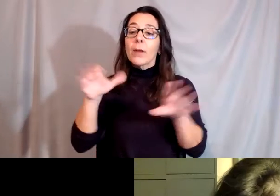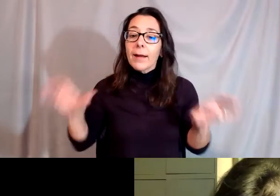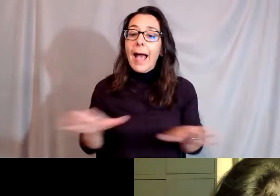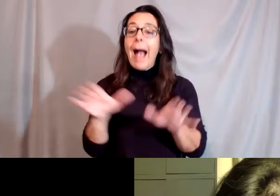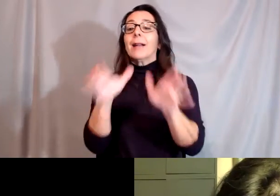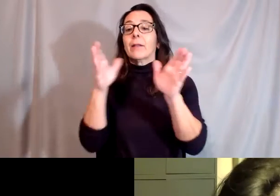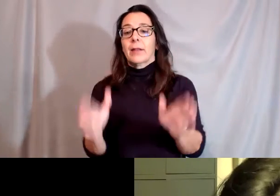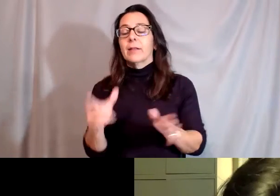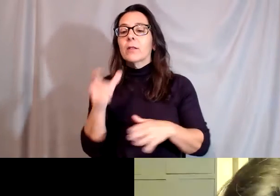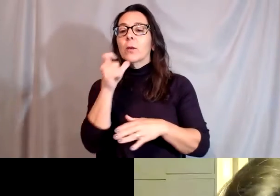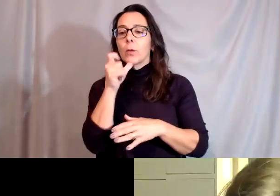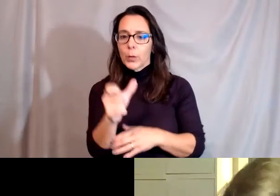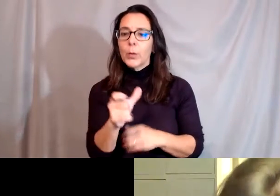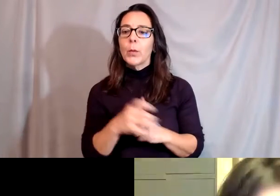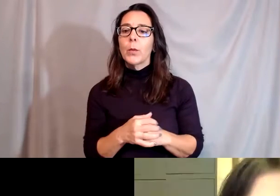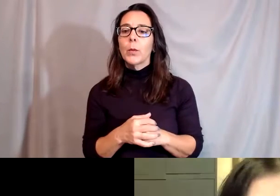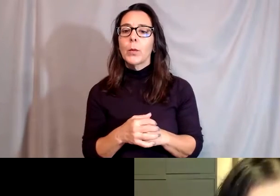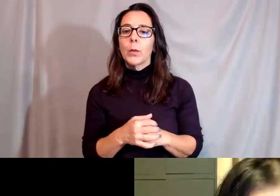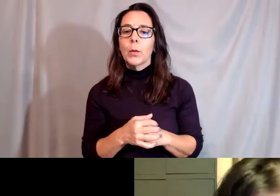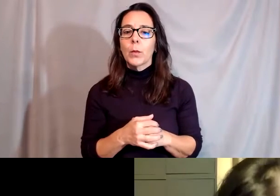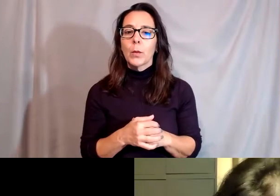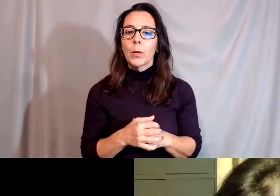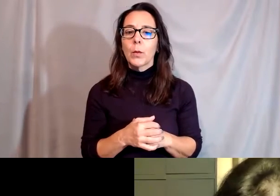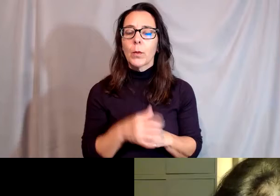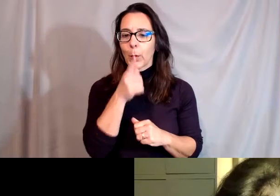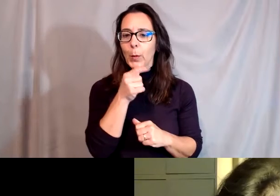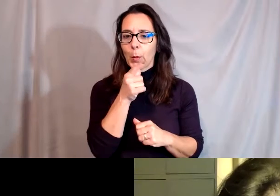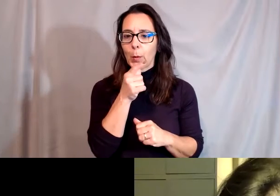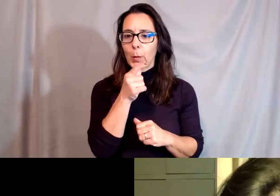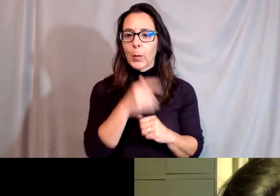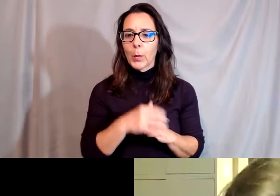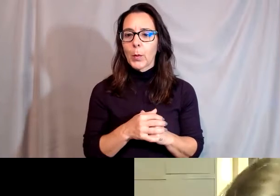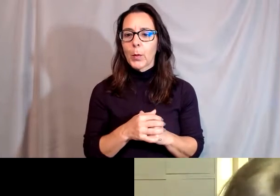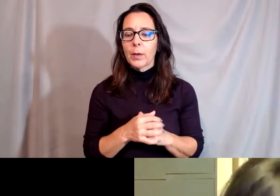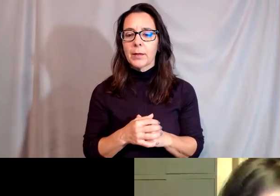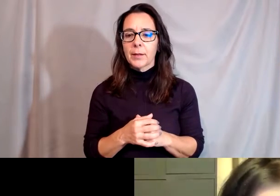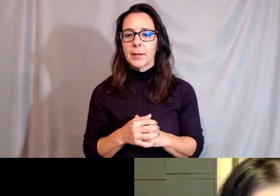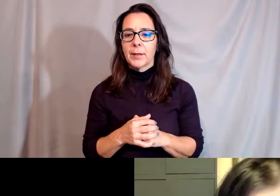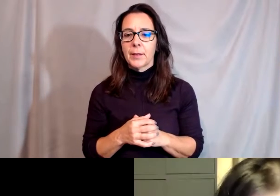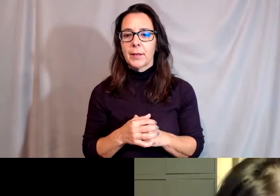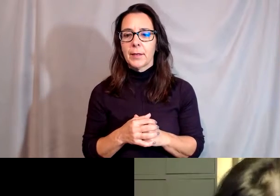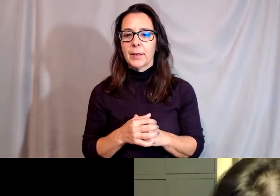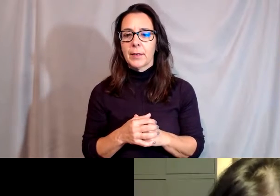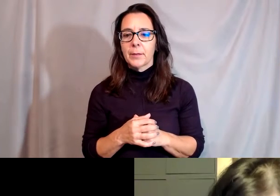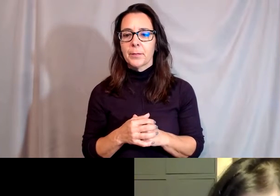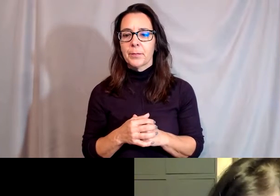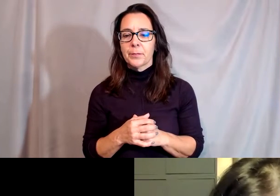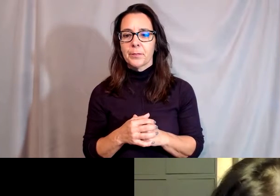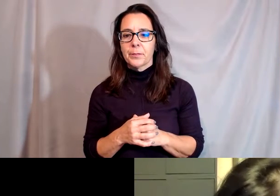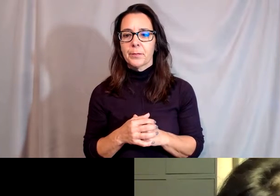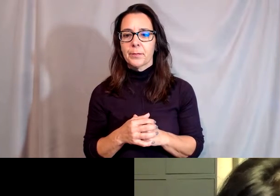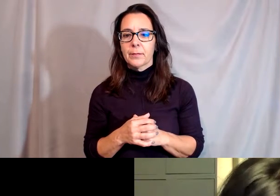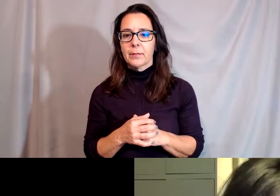combination of both partisan and non-partisan work allows